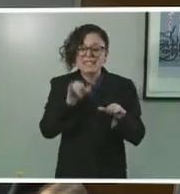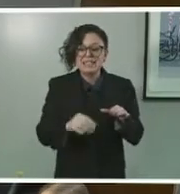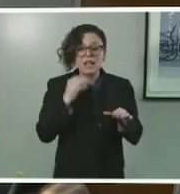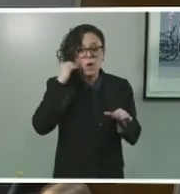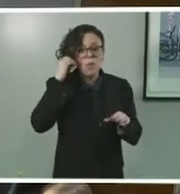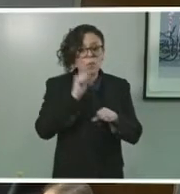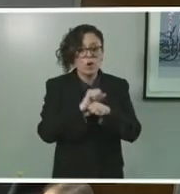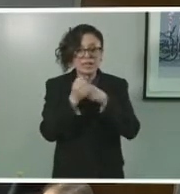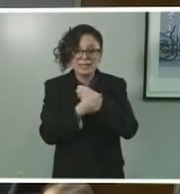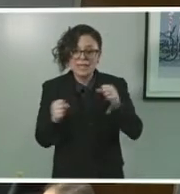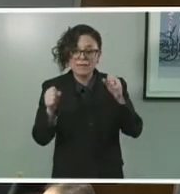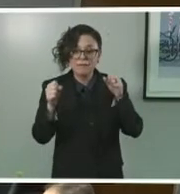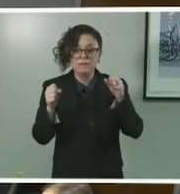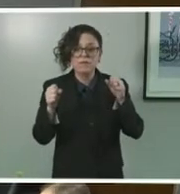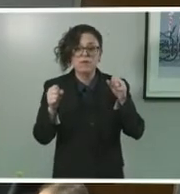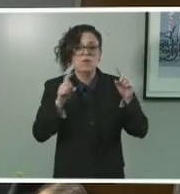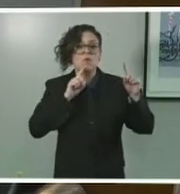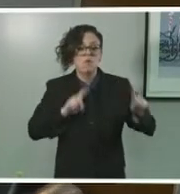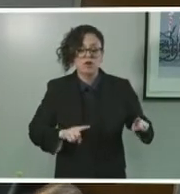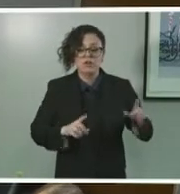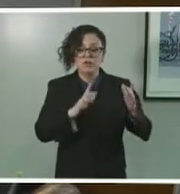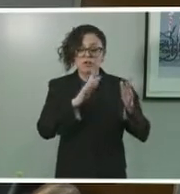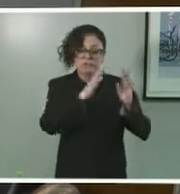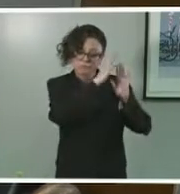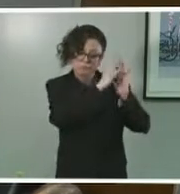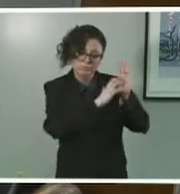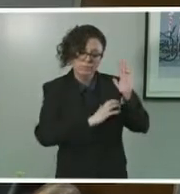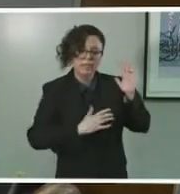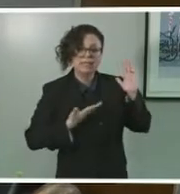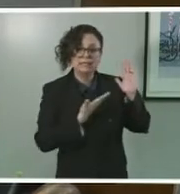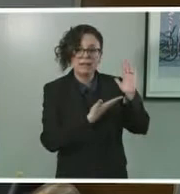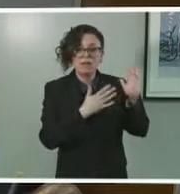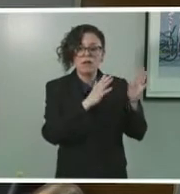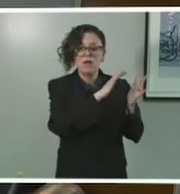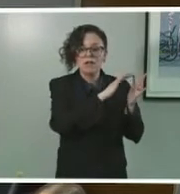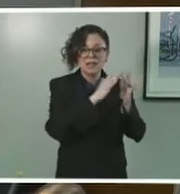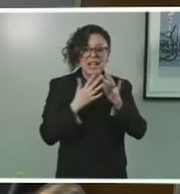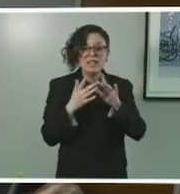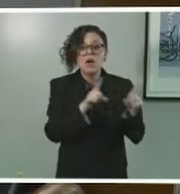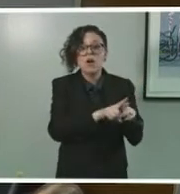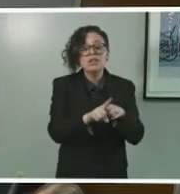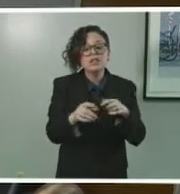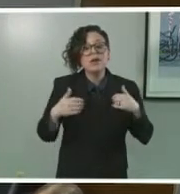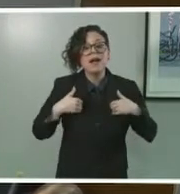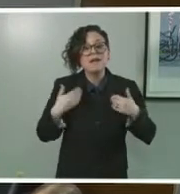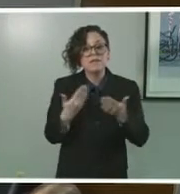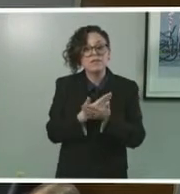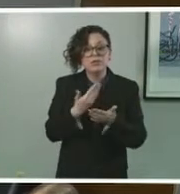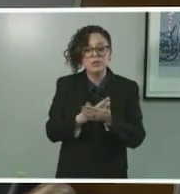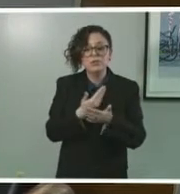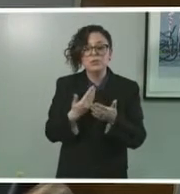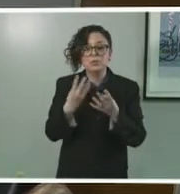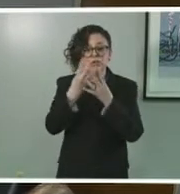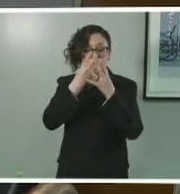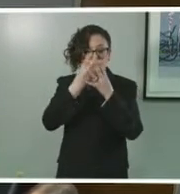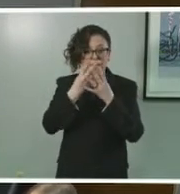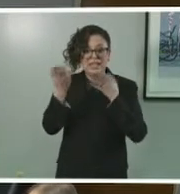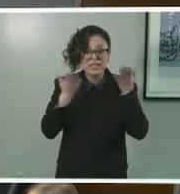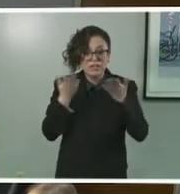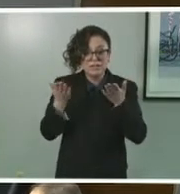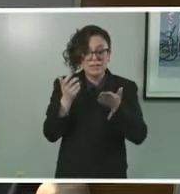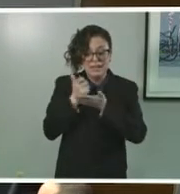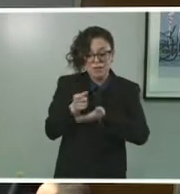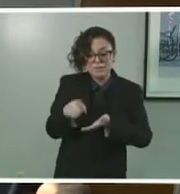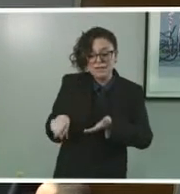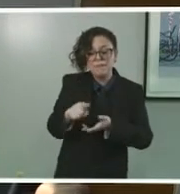the website. And we also have a new screening service on the site that helps people determine whether or not it's a good idea for